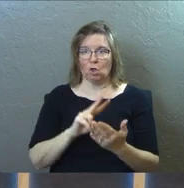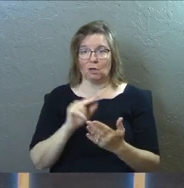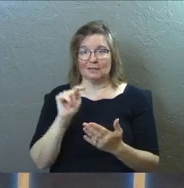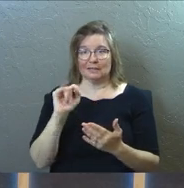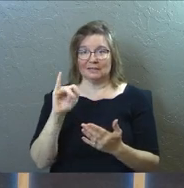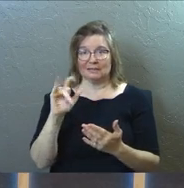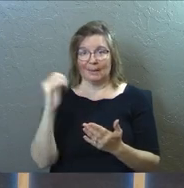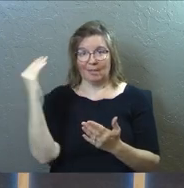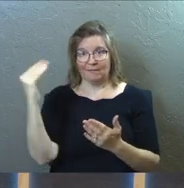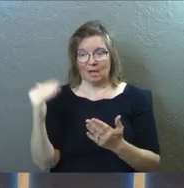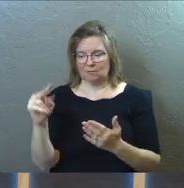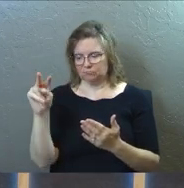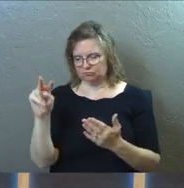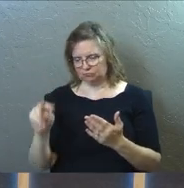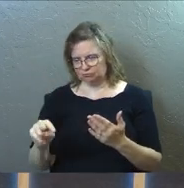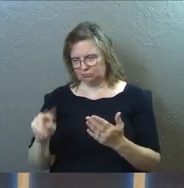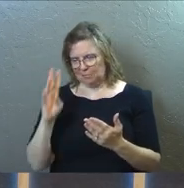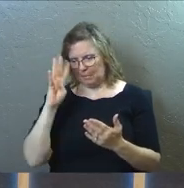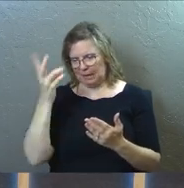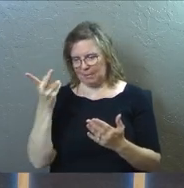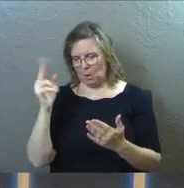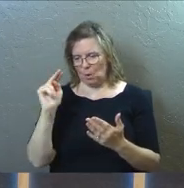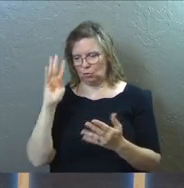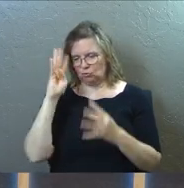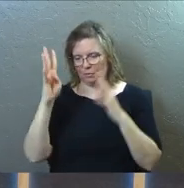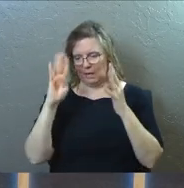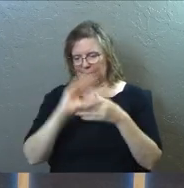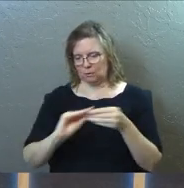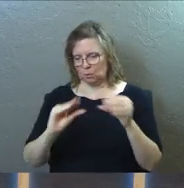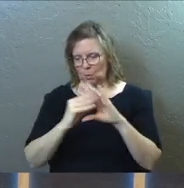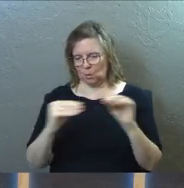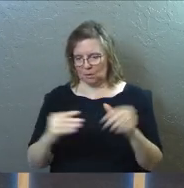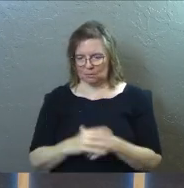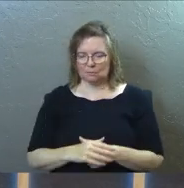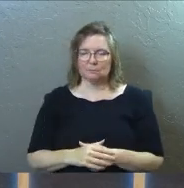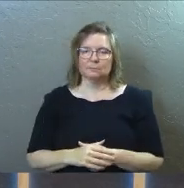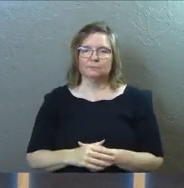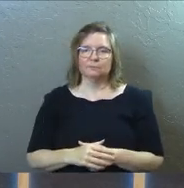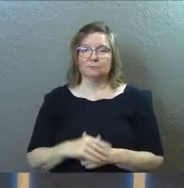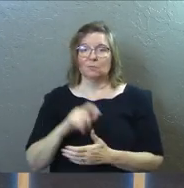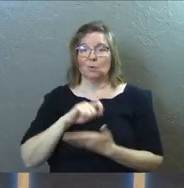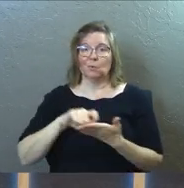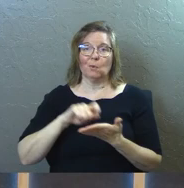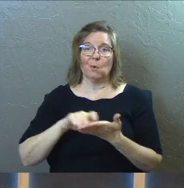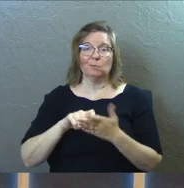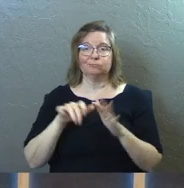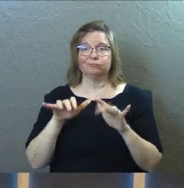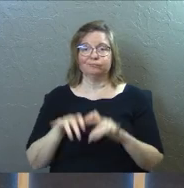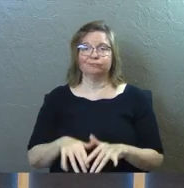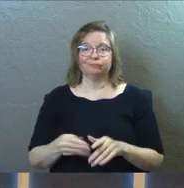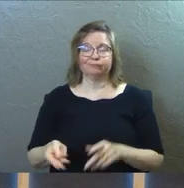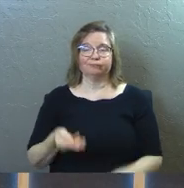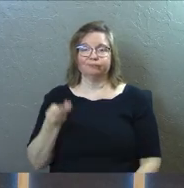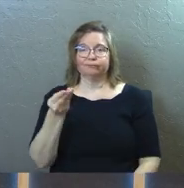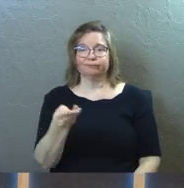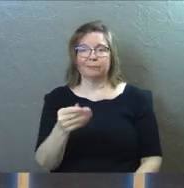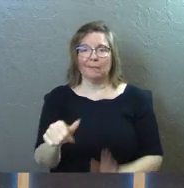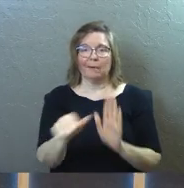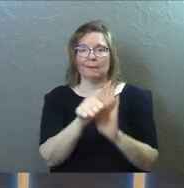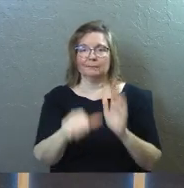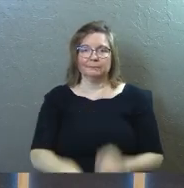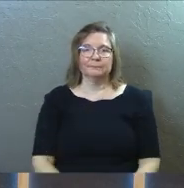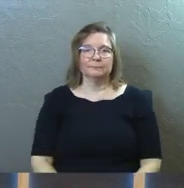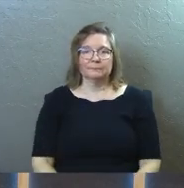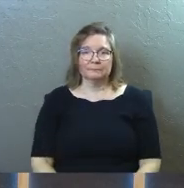table of contents, made myself up my own creative story, wrote the essay, turned it in, got an